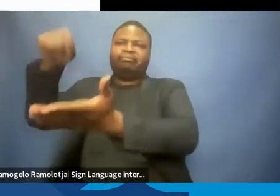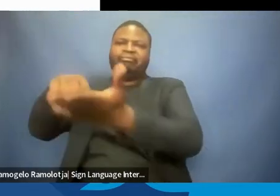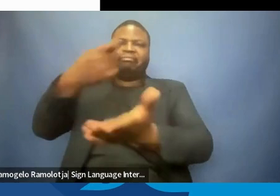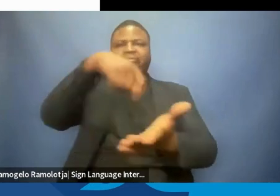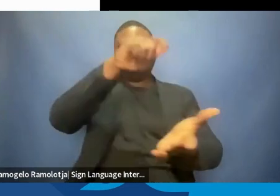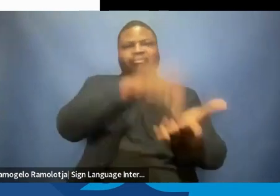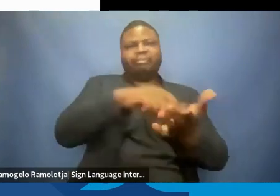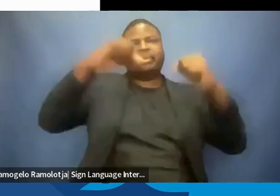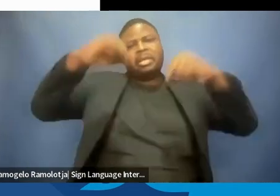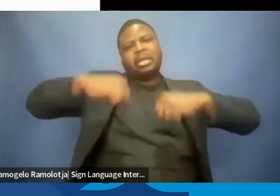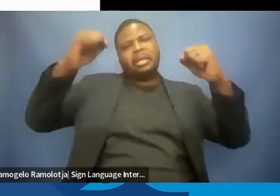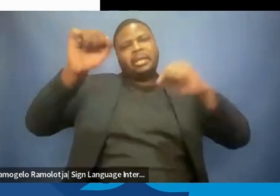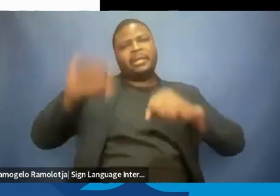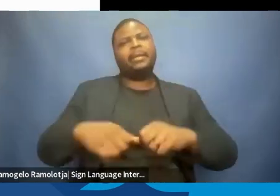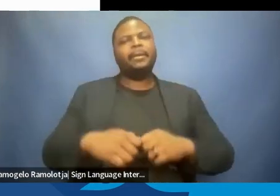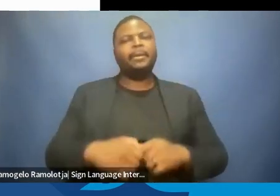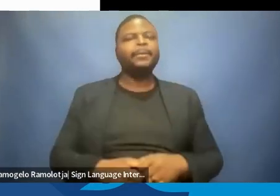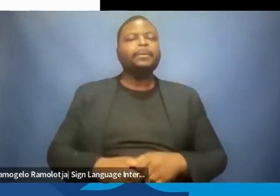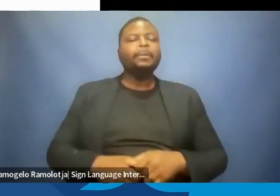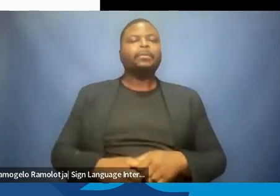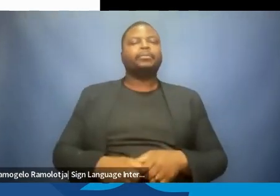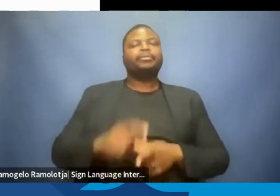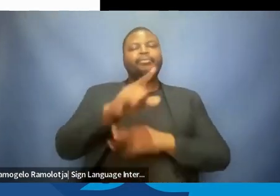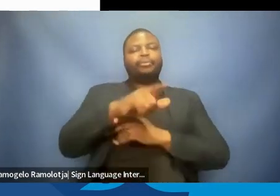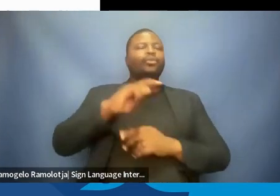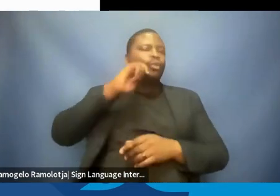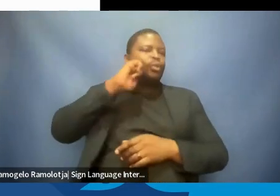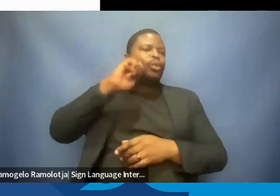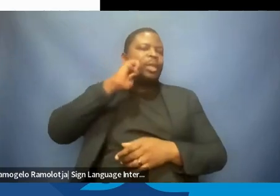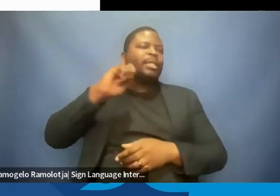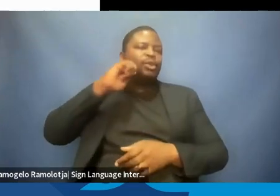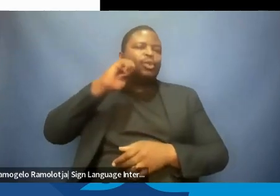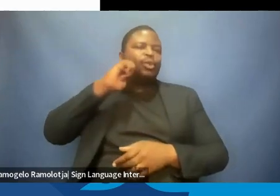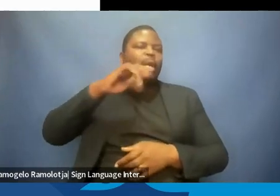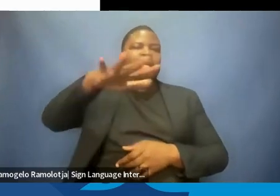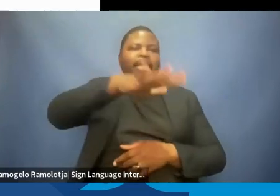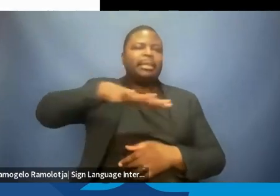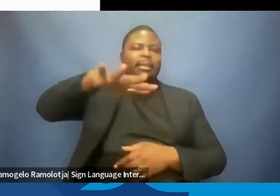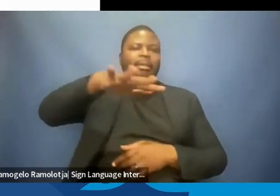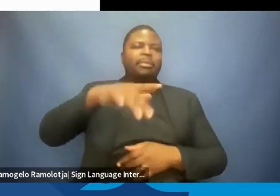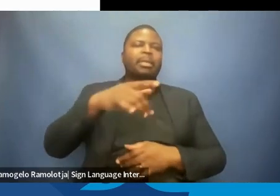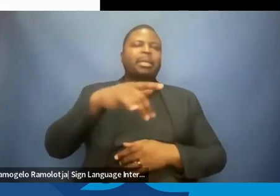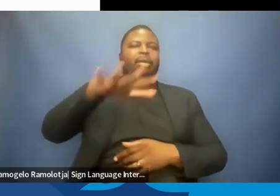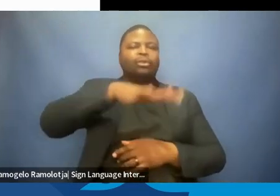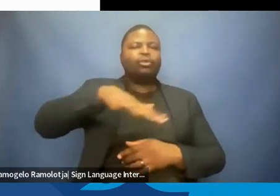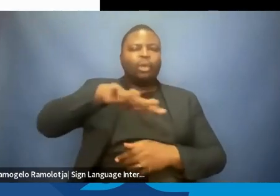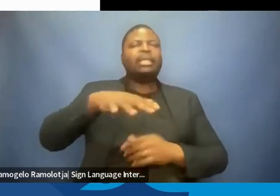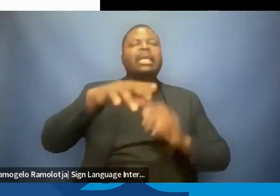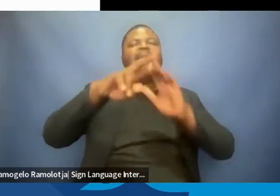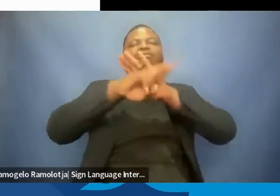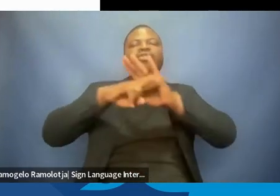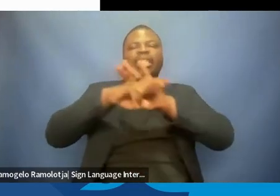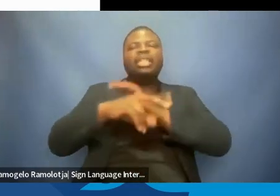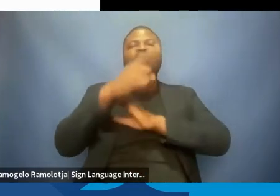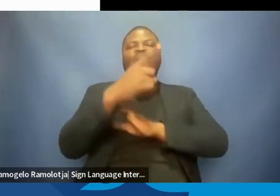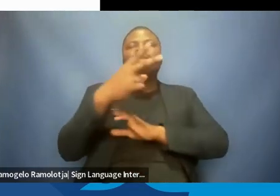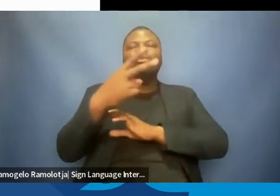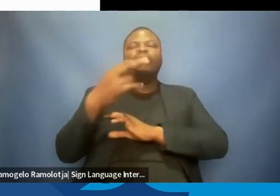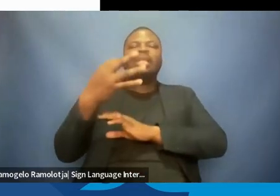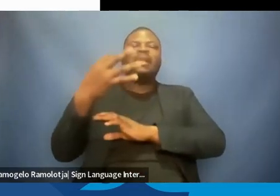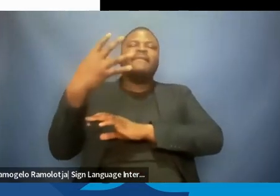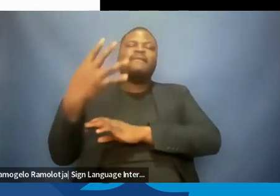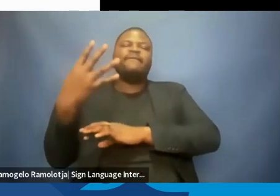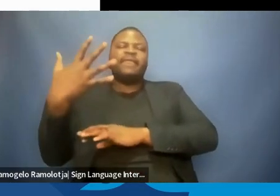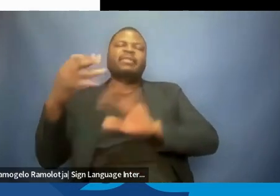middle of 2016, the first SLA that was signed, and that is how COSUP was born. So currently, we